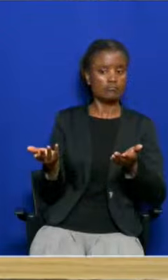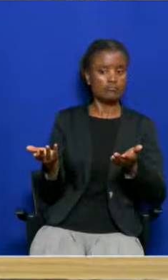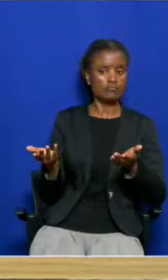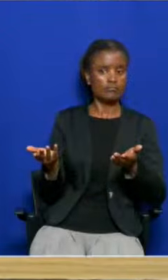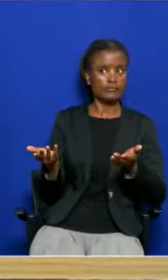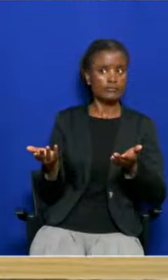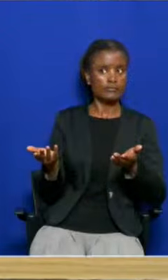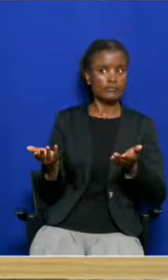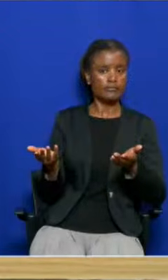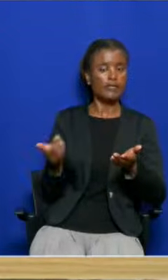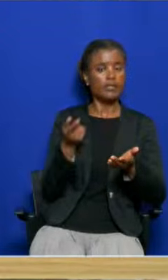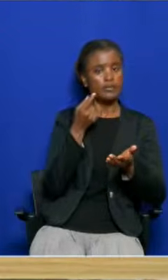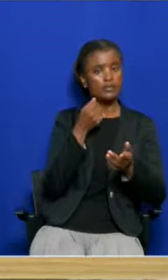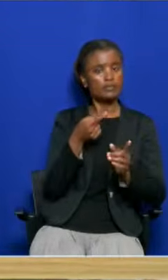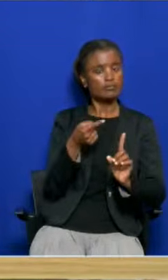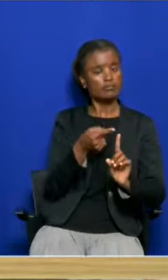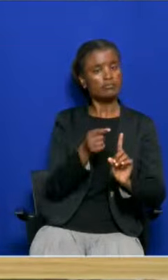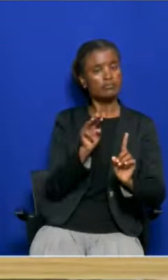place?